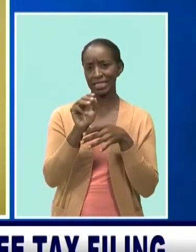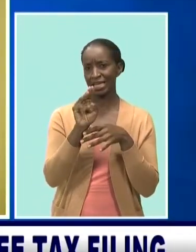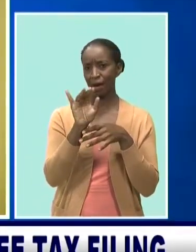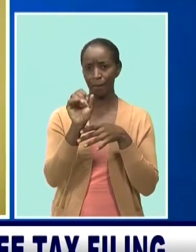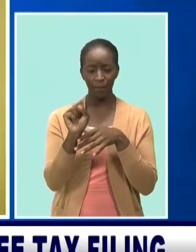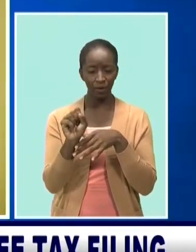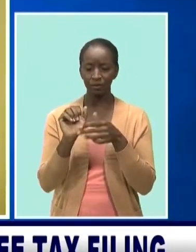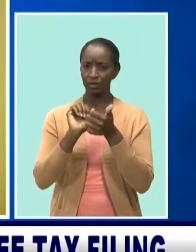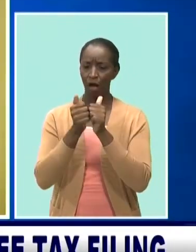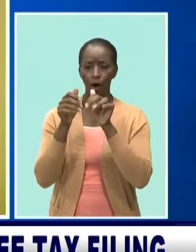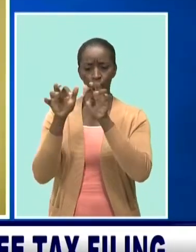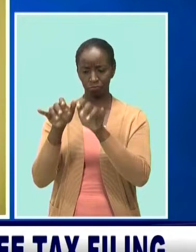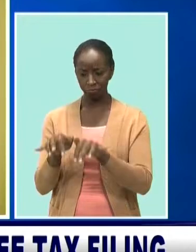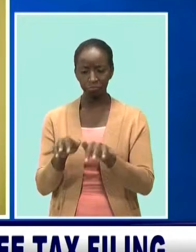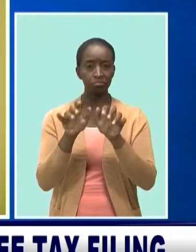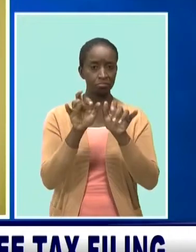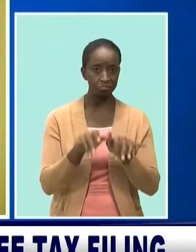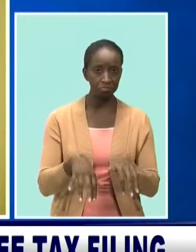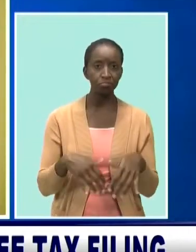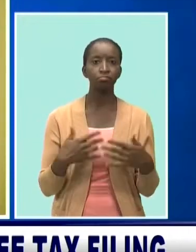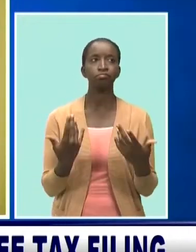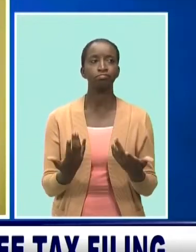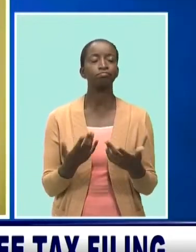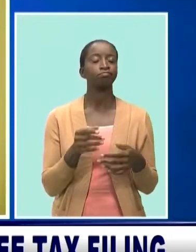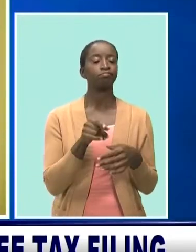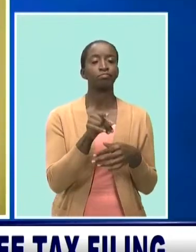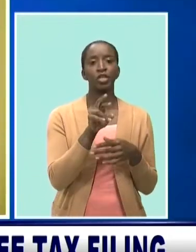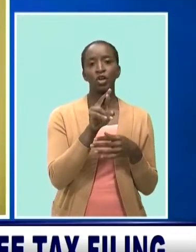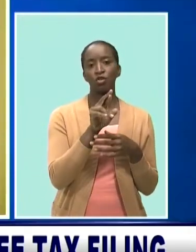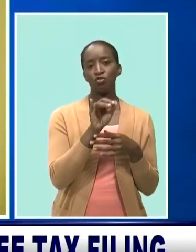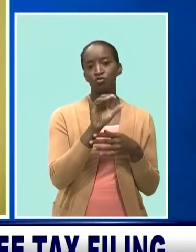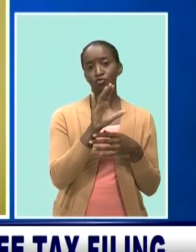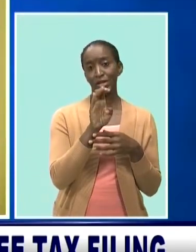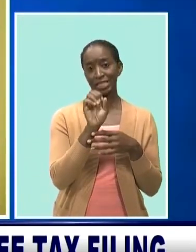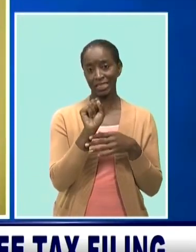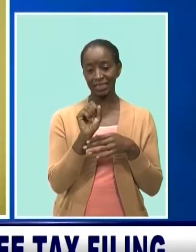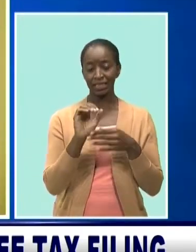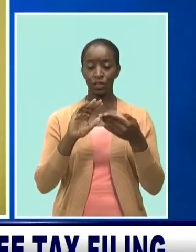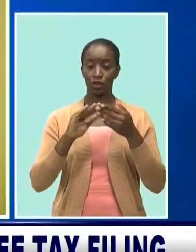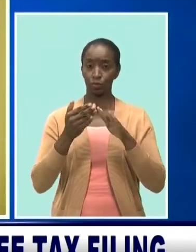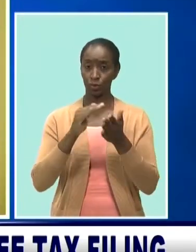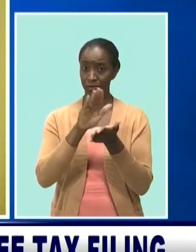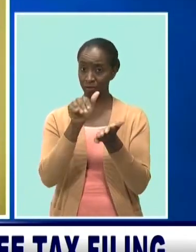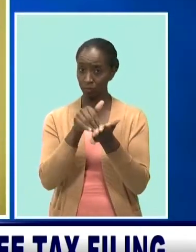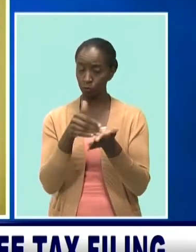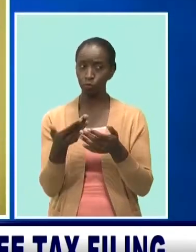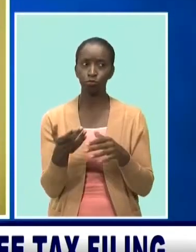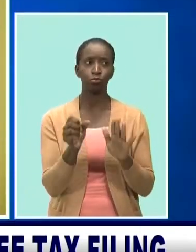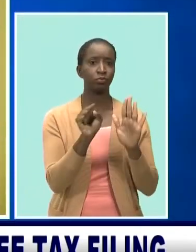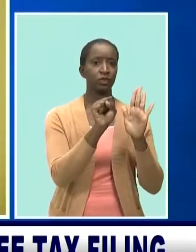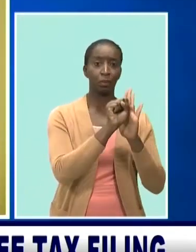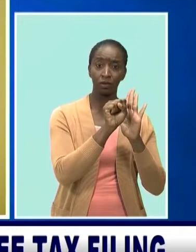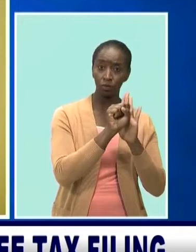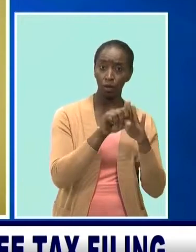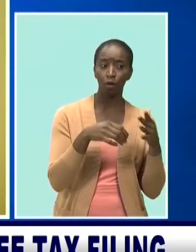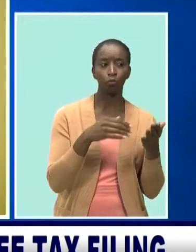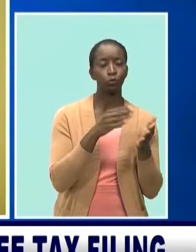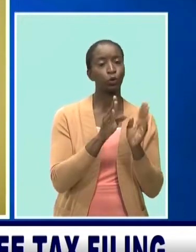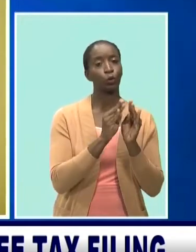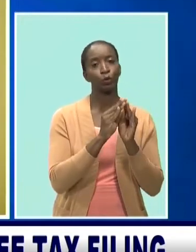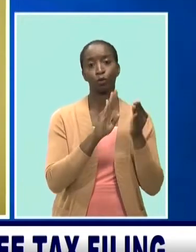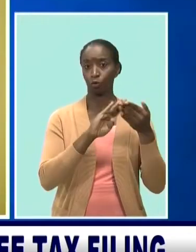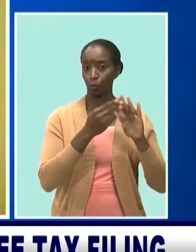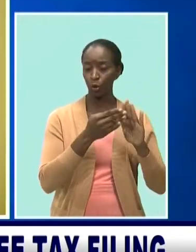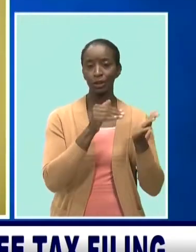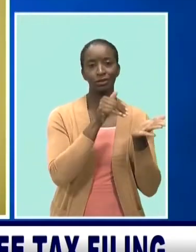locations. And then we also have Rice's Community Centre, this Saturday. We have Spikestown Community Centre, and we have Valley and